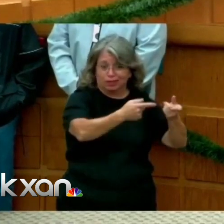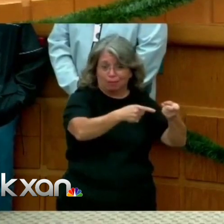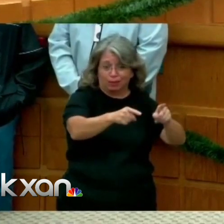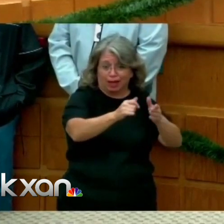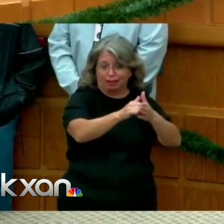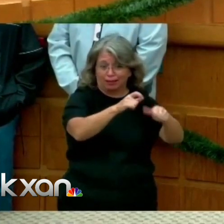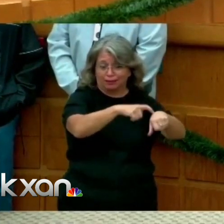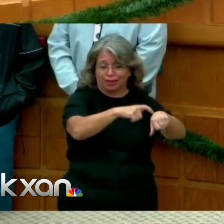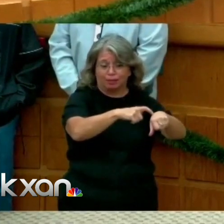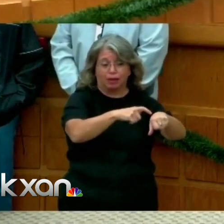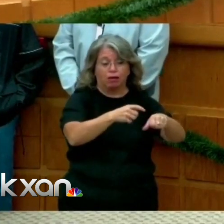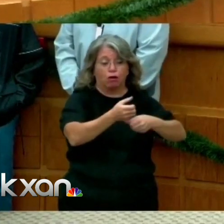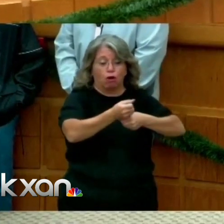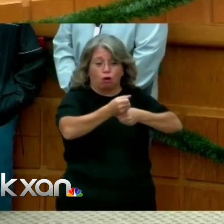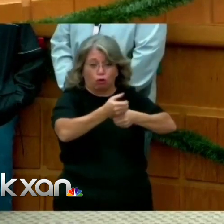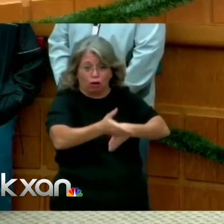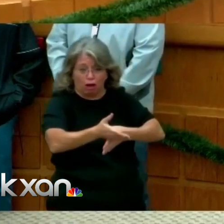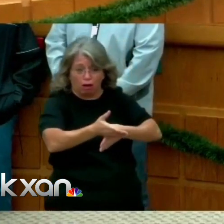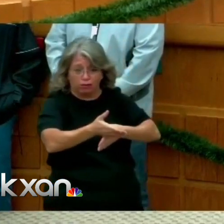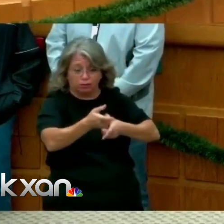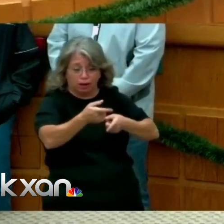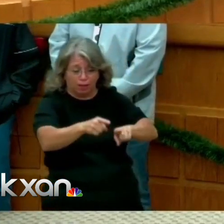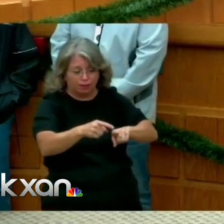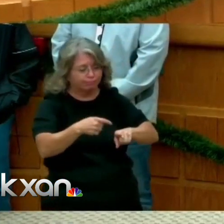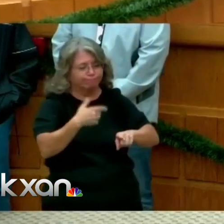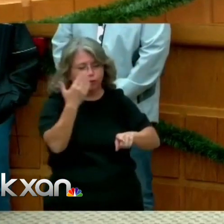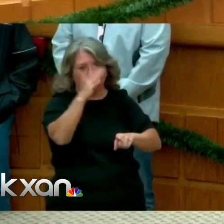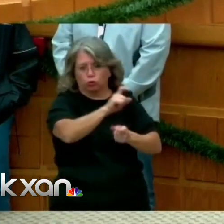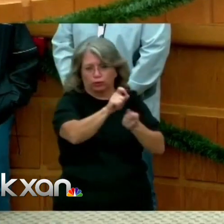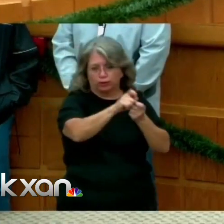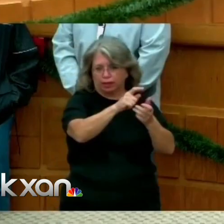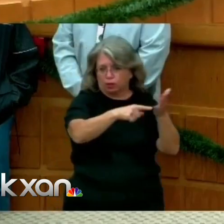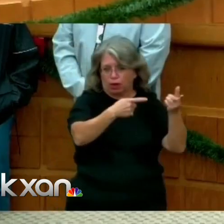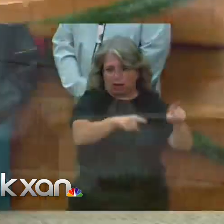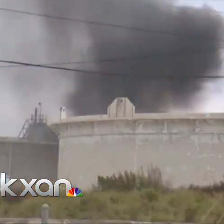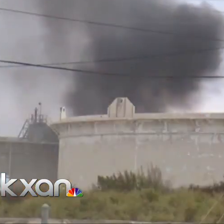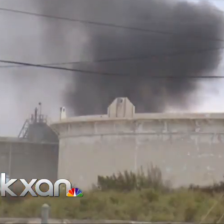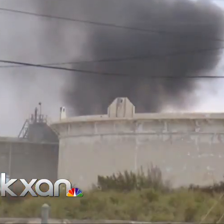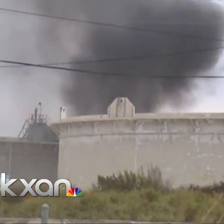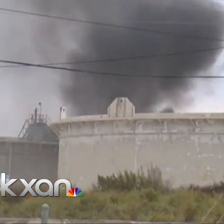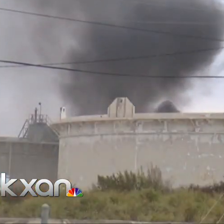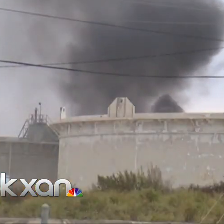In this industry, we have to do routine inspections and